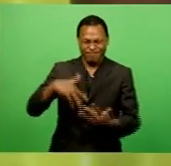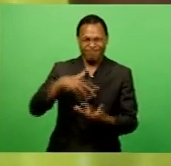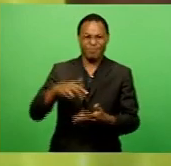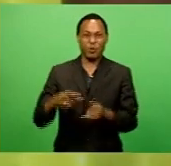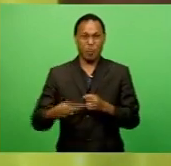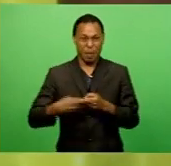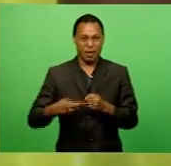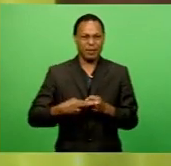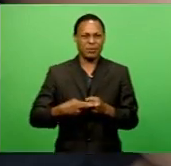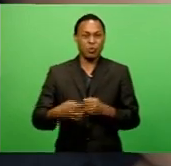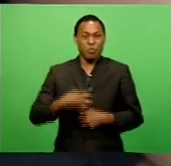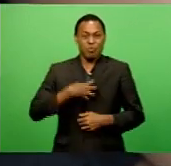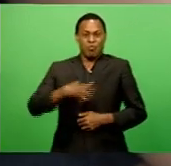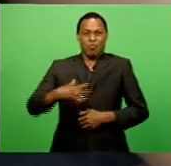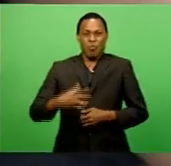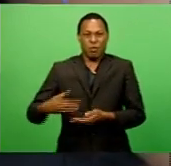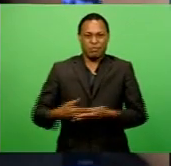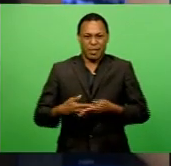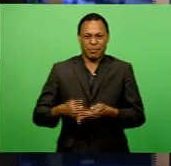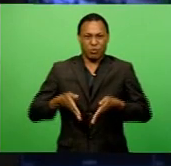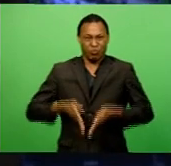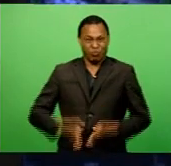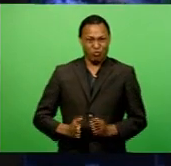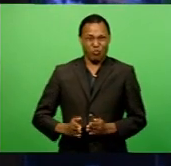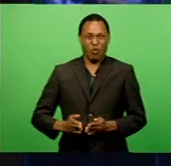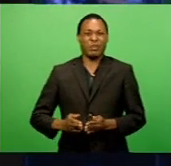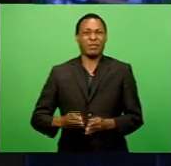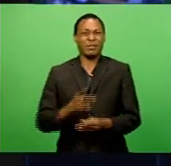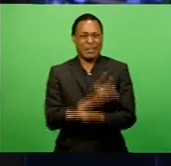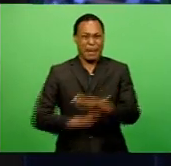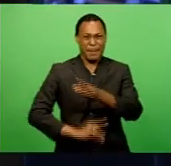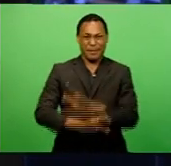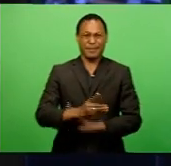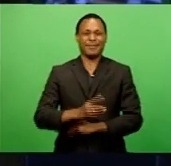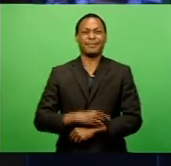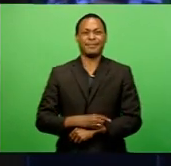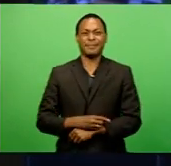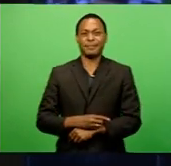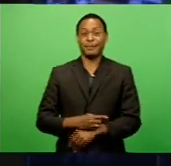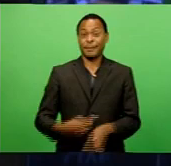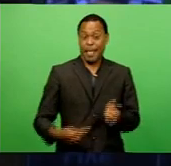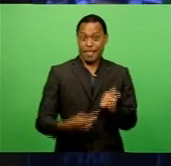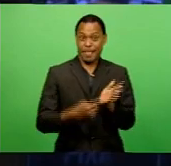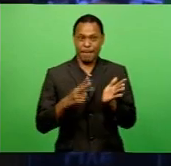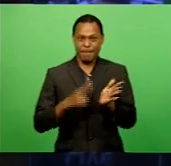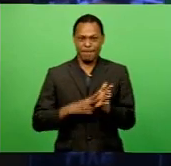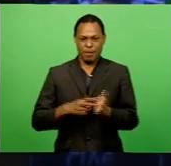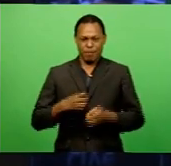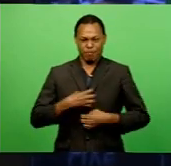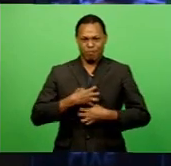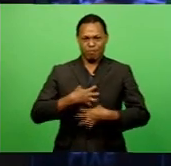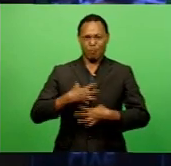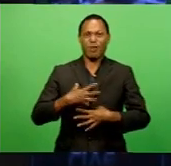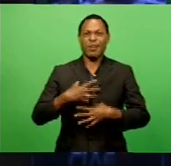infants born with diabetes. And television remains popular.